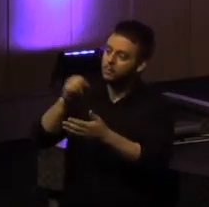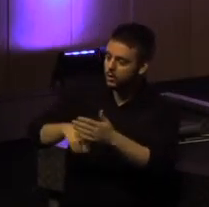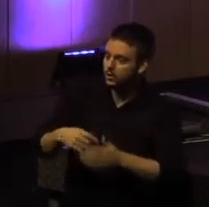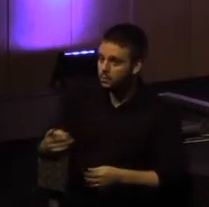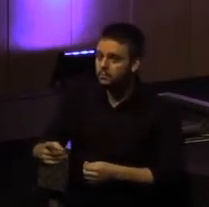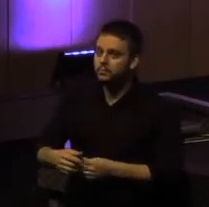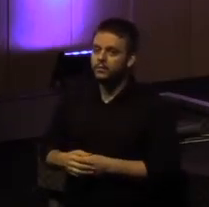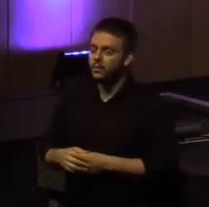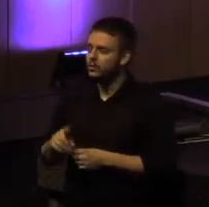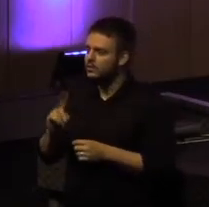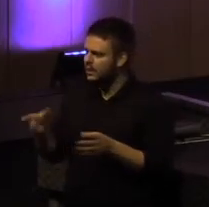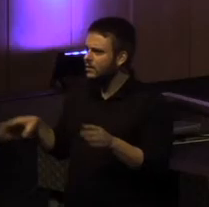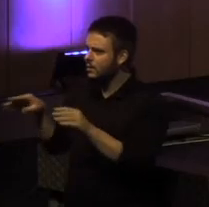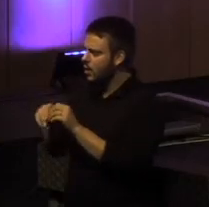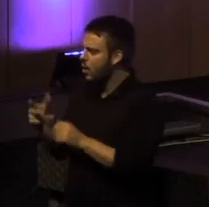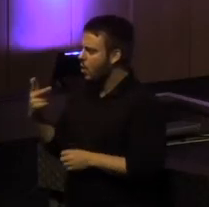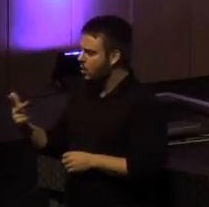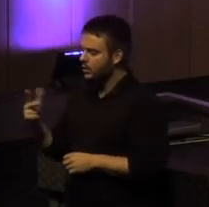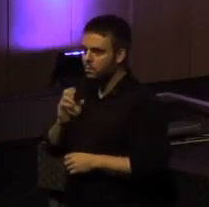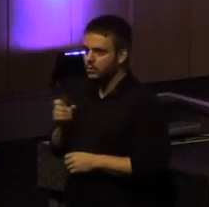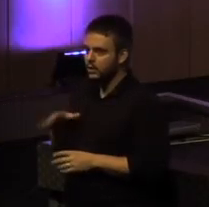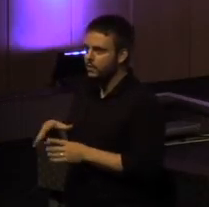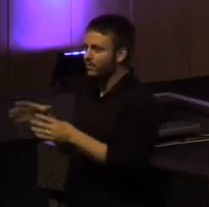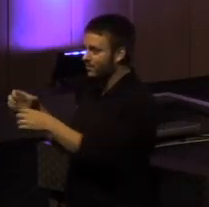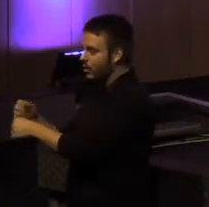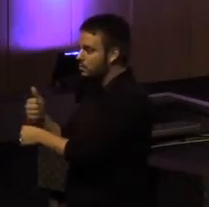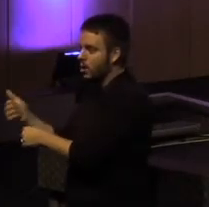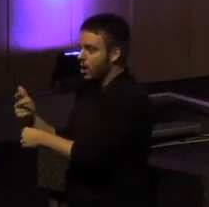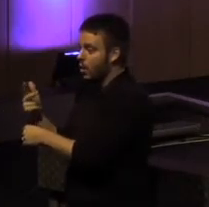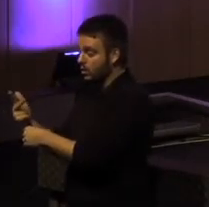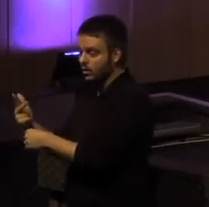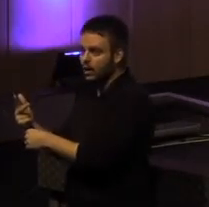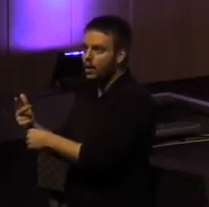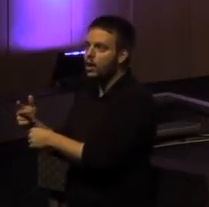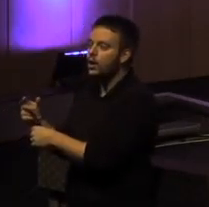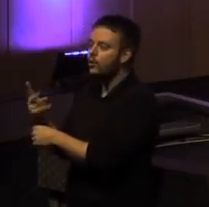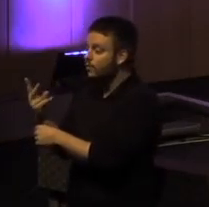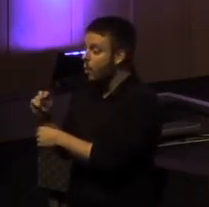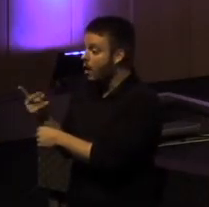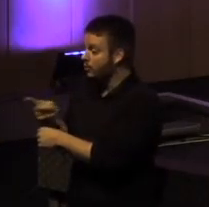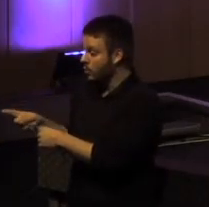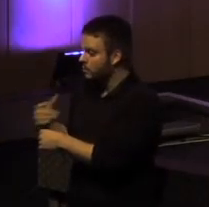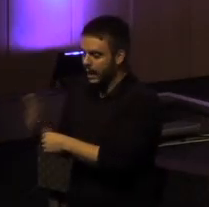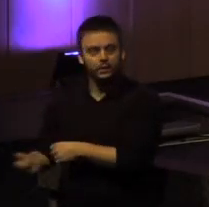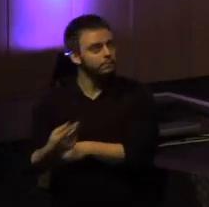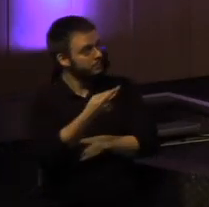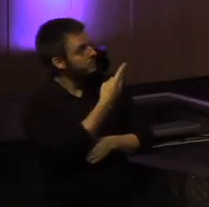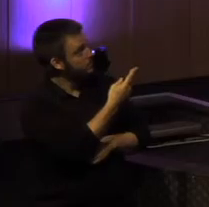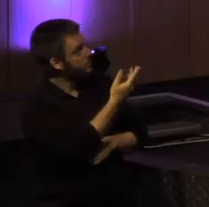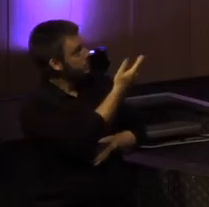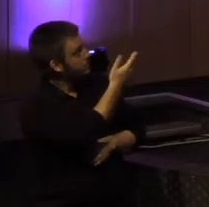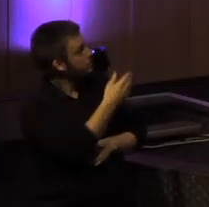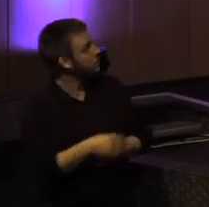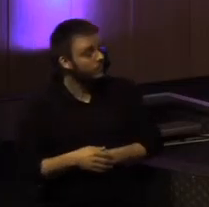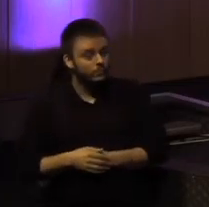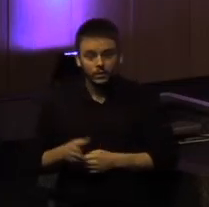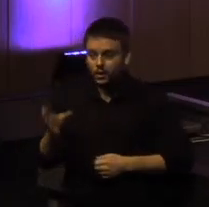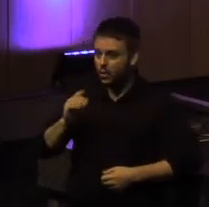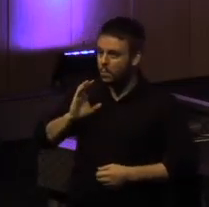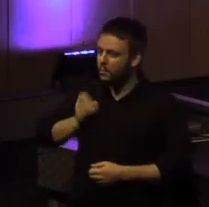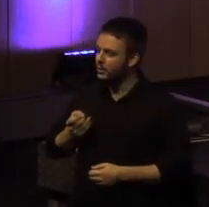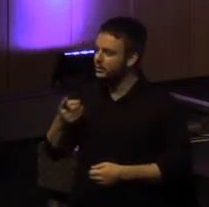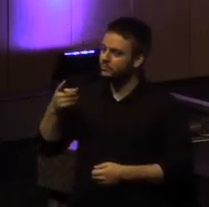police this year. Over a month and a half remains in 2015, and I am equally confident